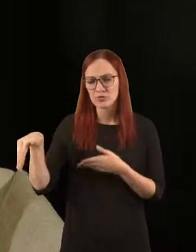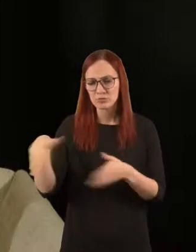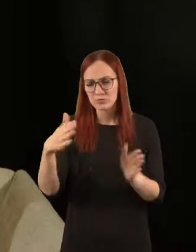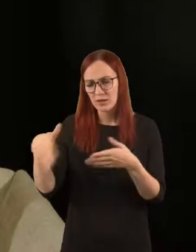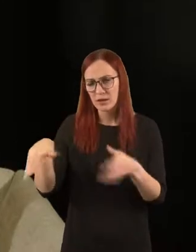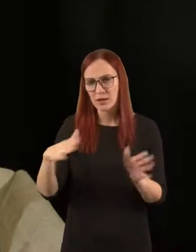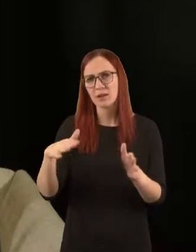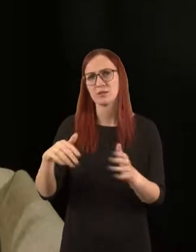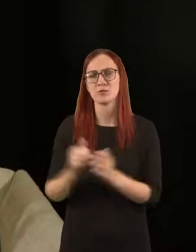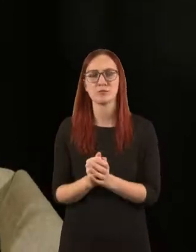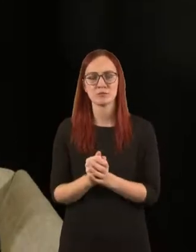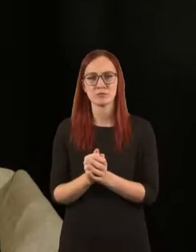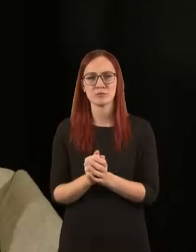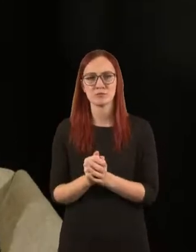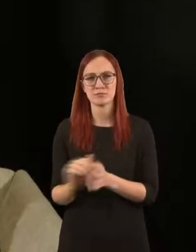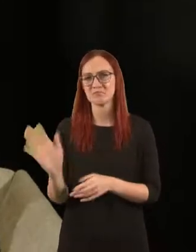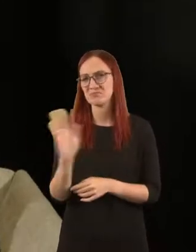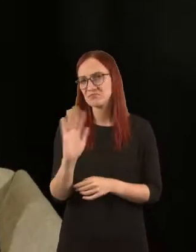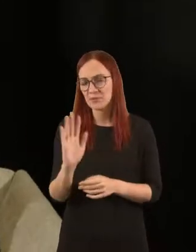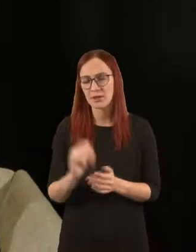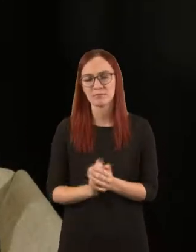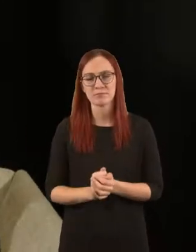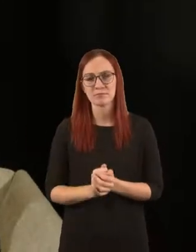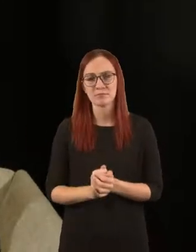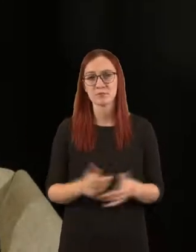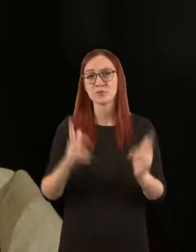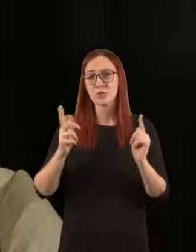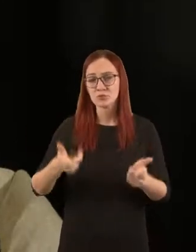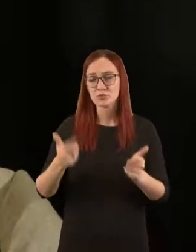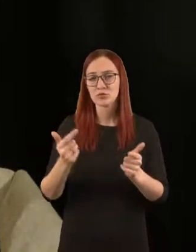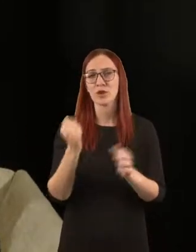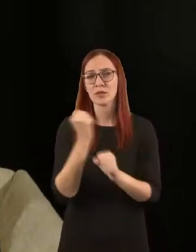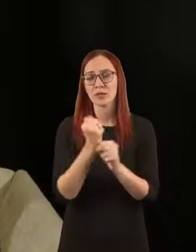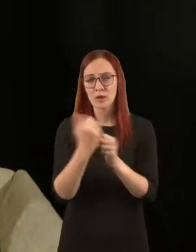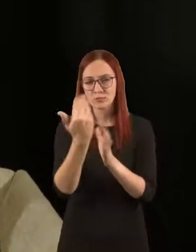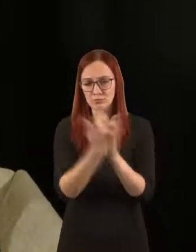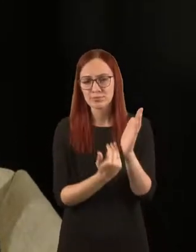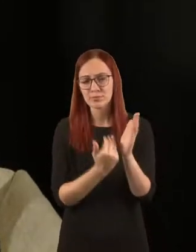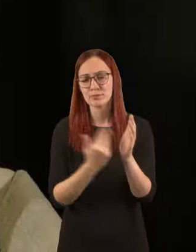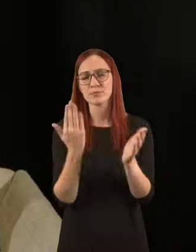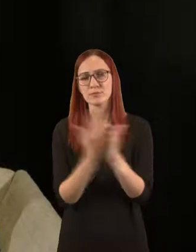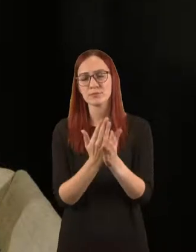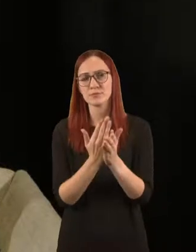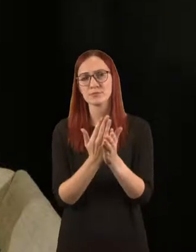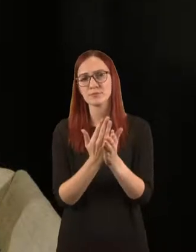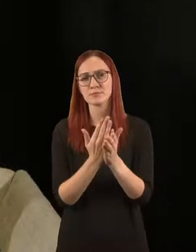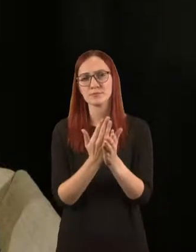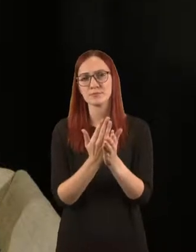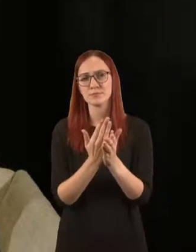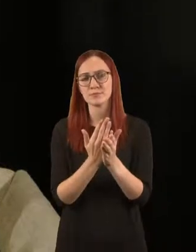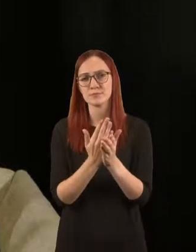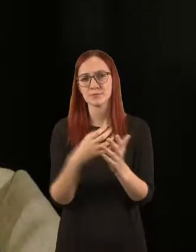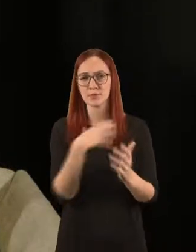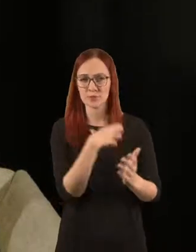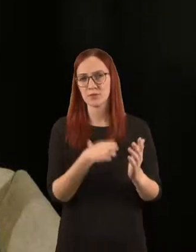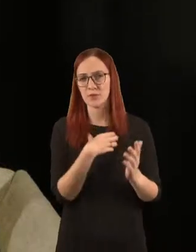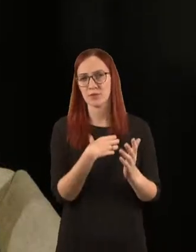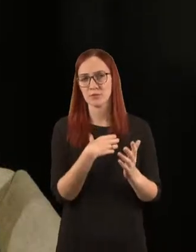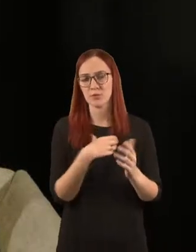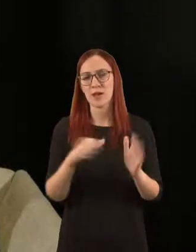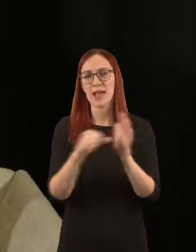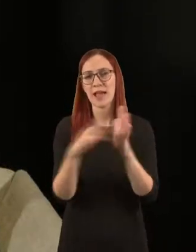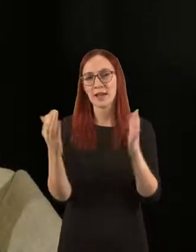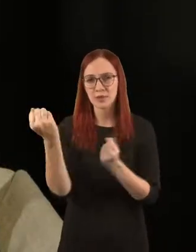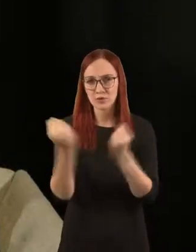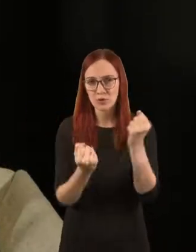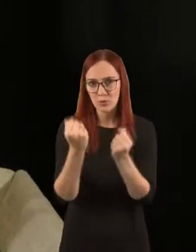green transition, is no longer speaking about such measures